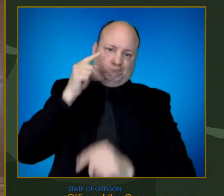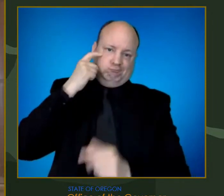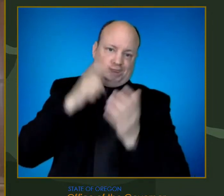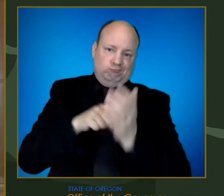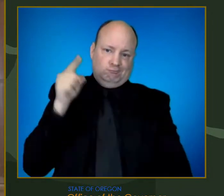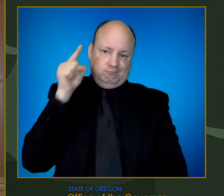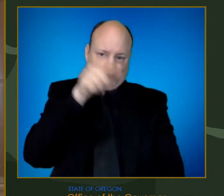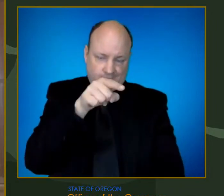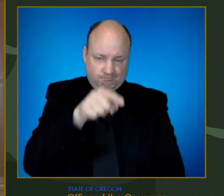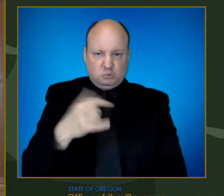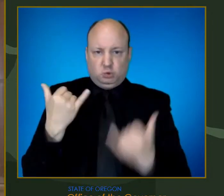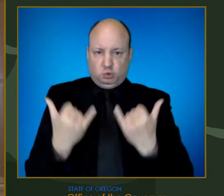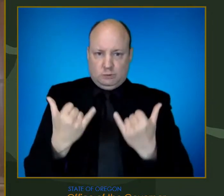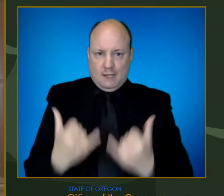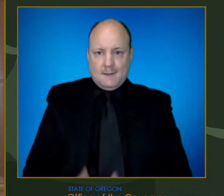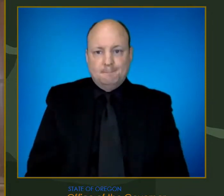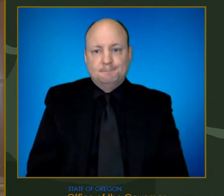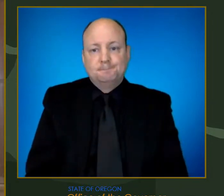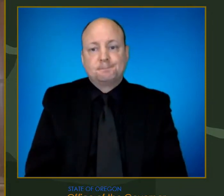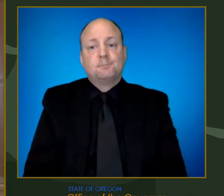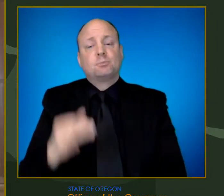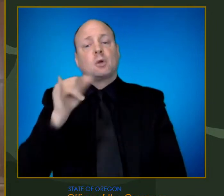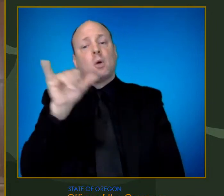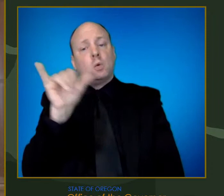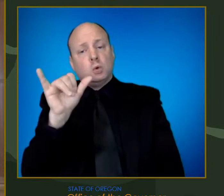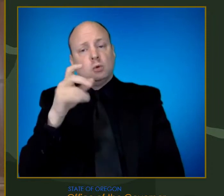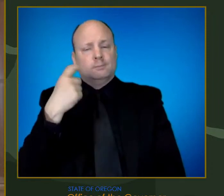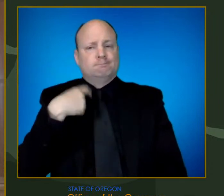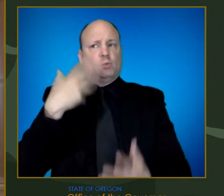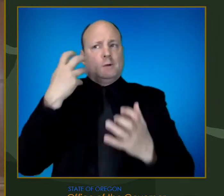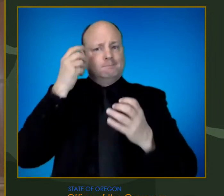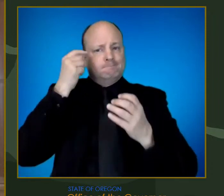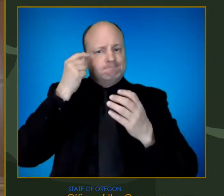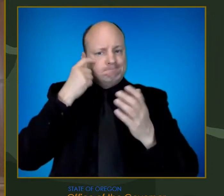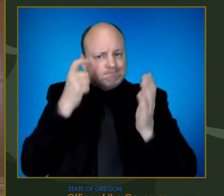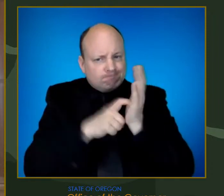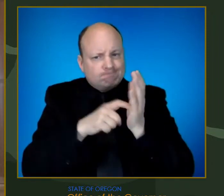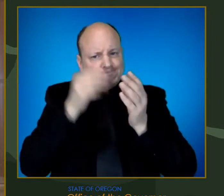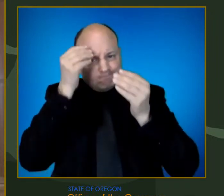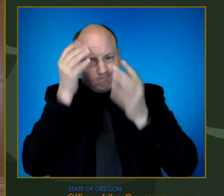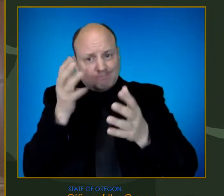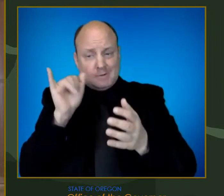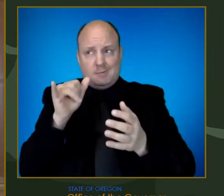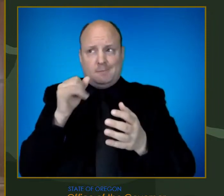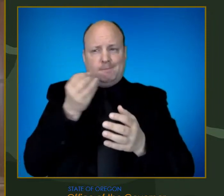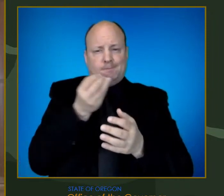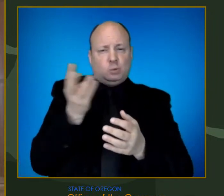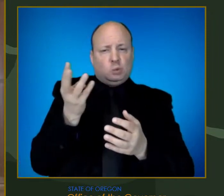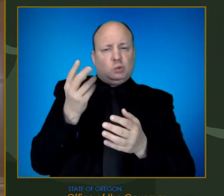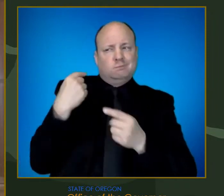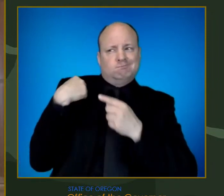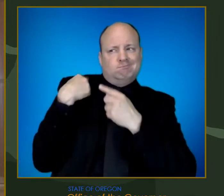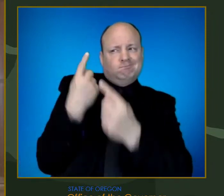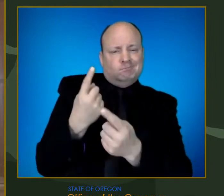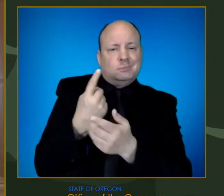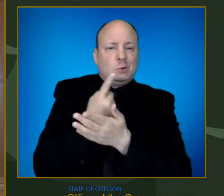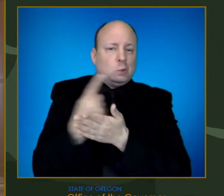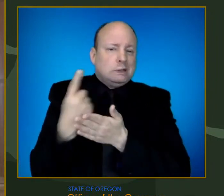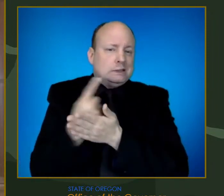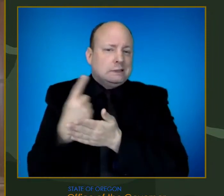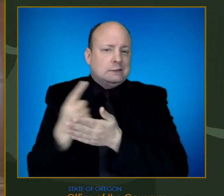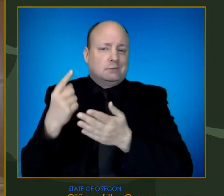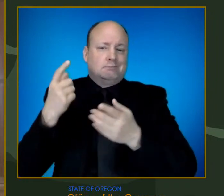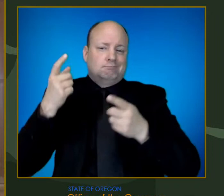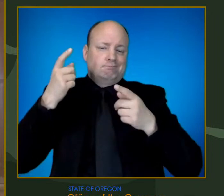I also want to acknowledge that it's been a difficult few weeks for many Oregonians as we are called again